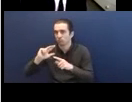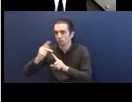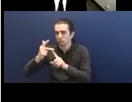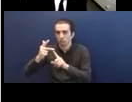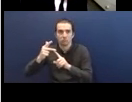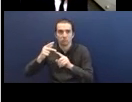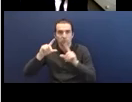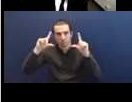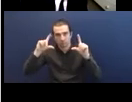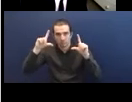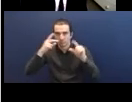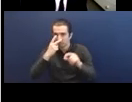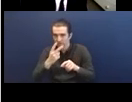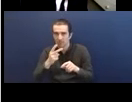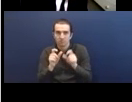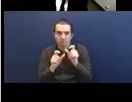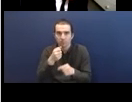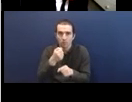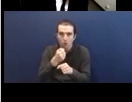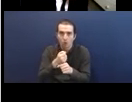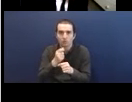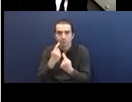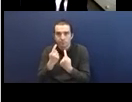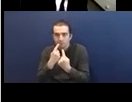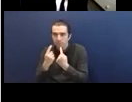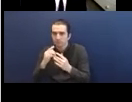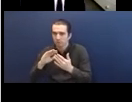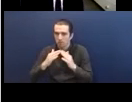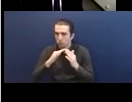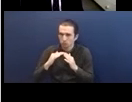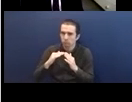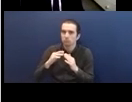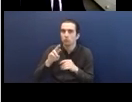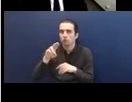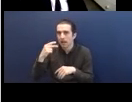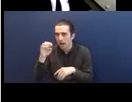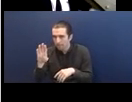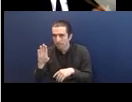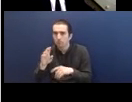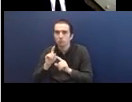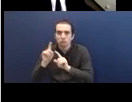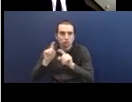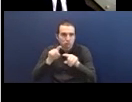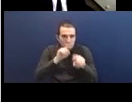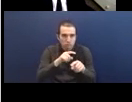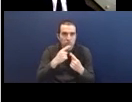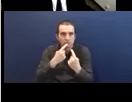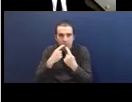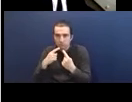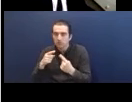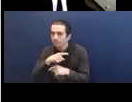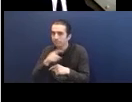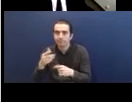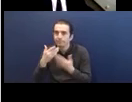all teachers and all children, but then one booklet, this particular one, Teaching Children with Disabilities in Inclusive Settings, is a really useful